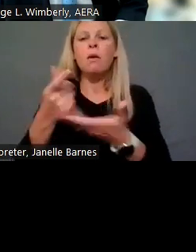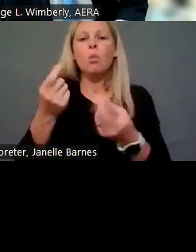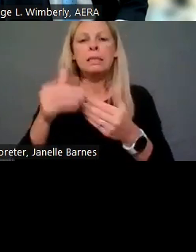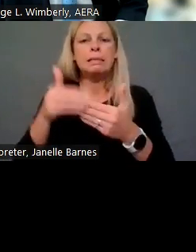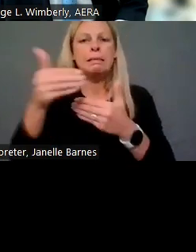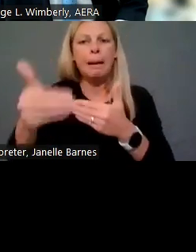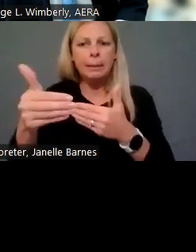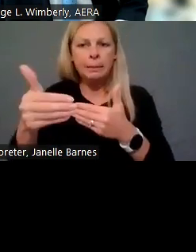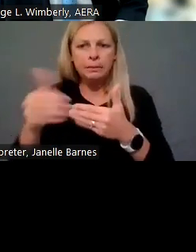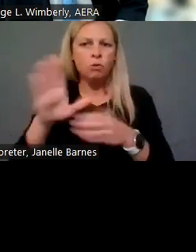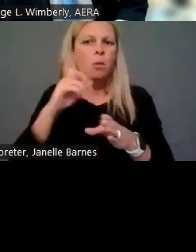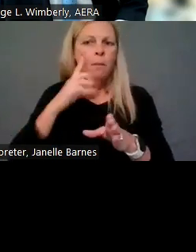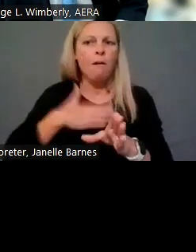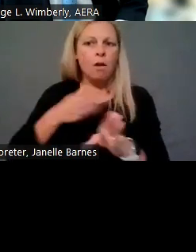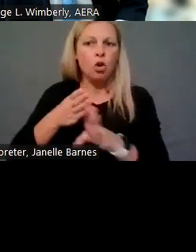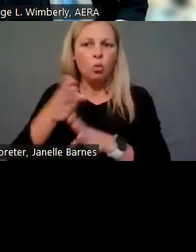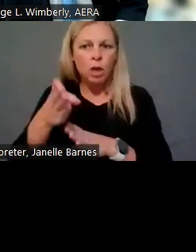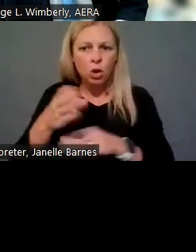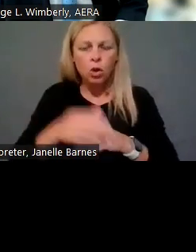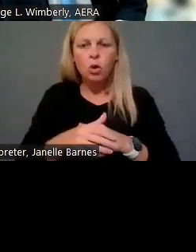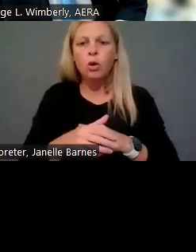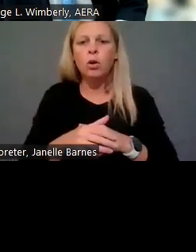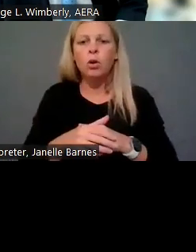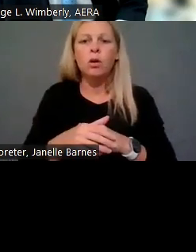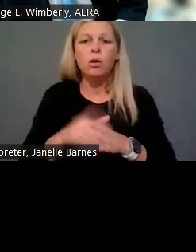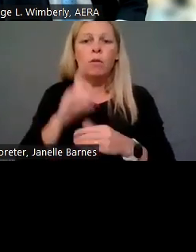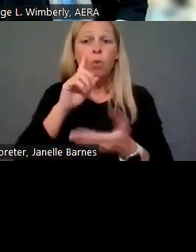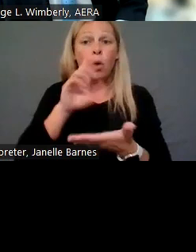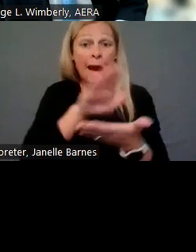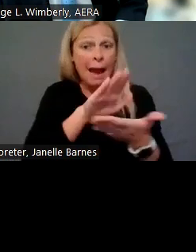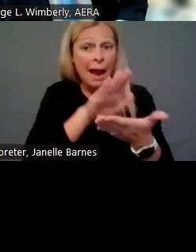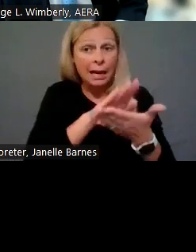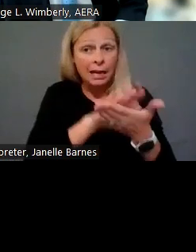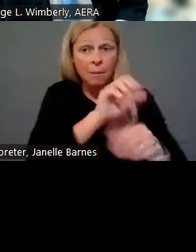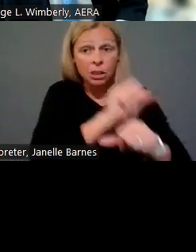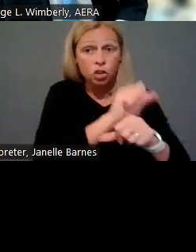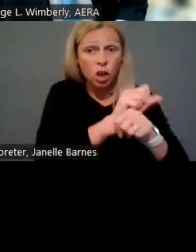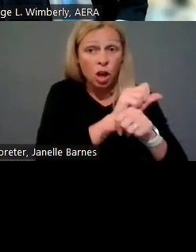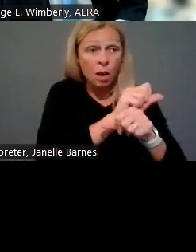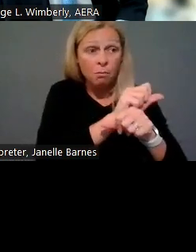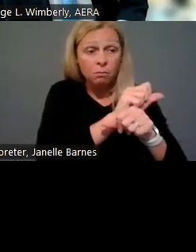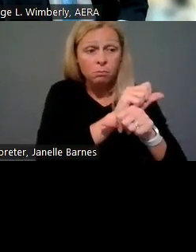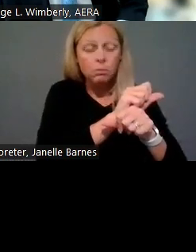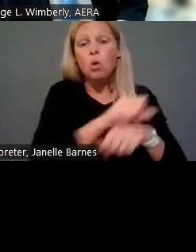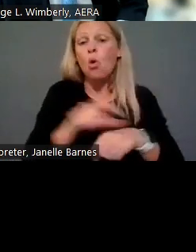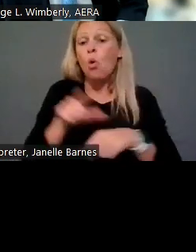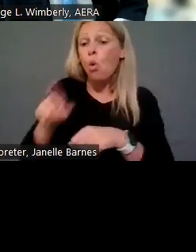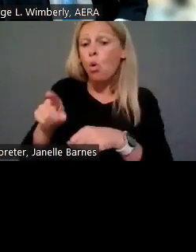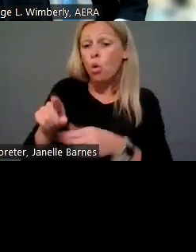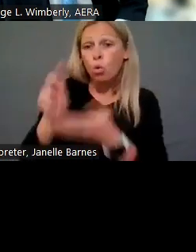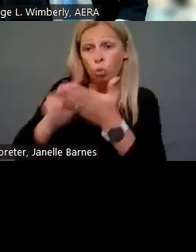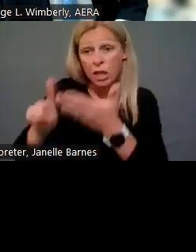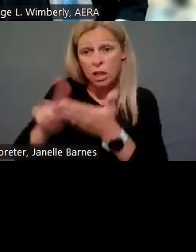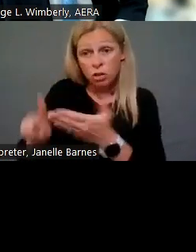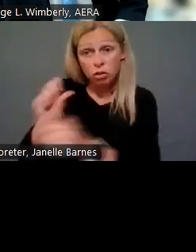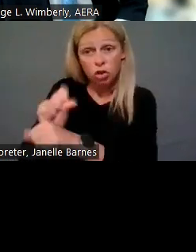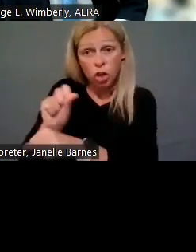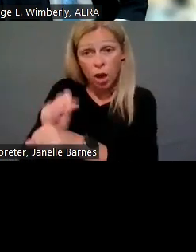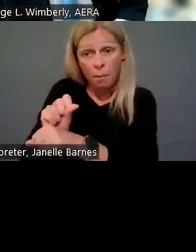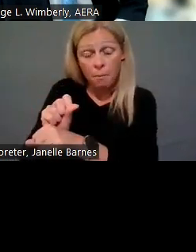it going on the academic job market or the research job market or a postdoc.